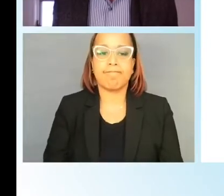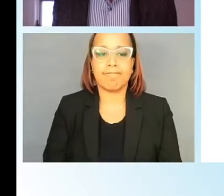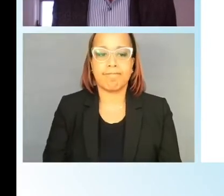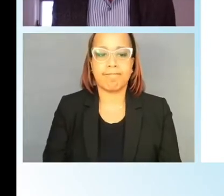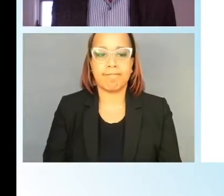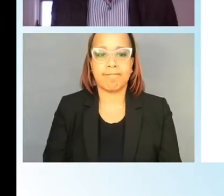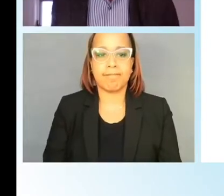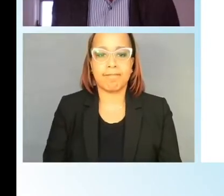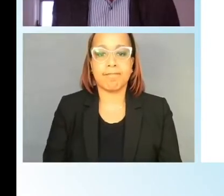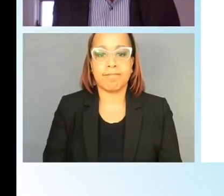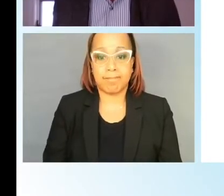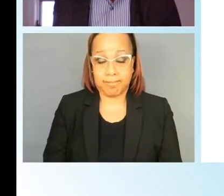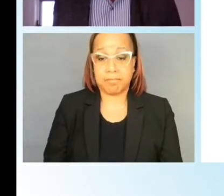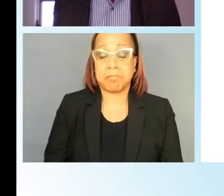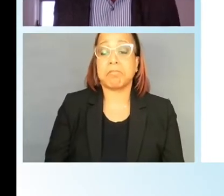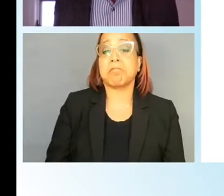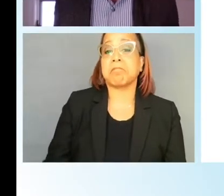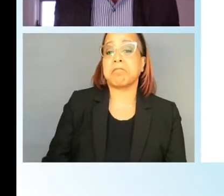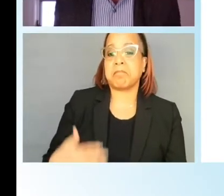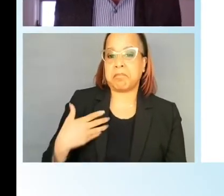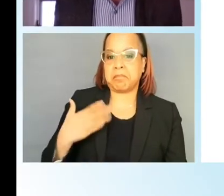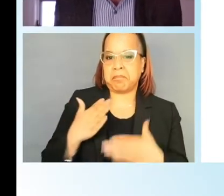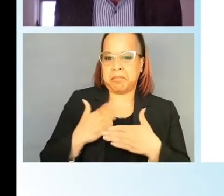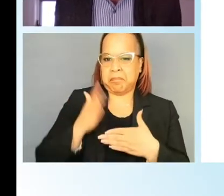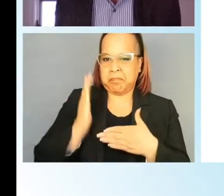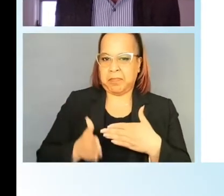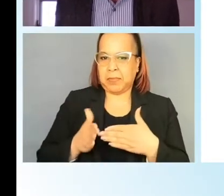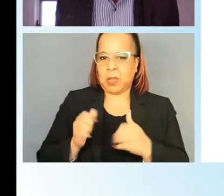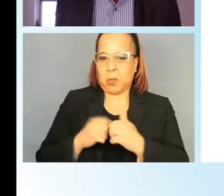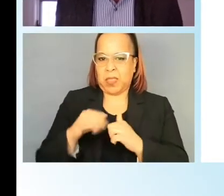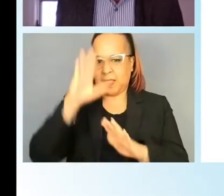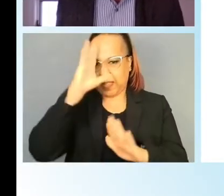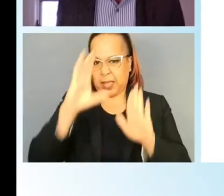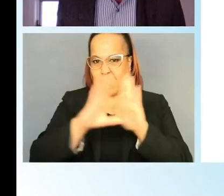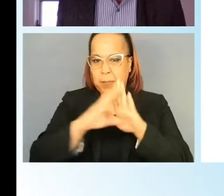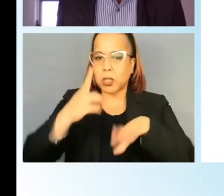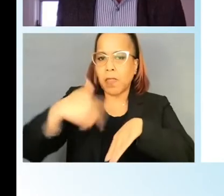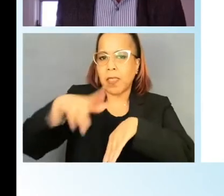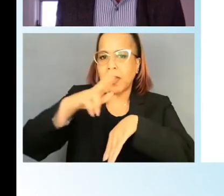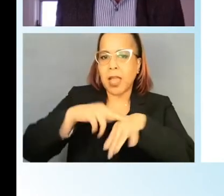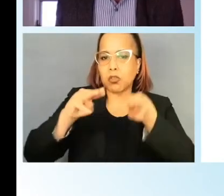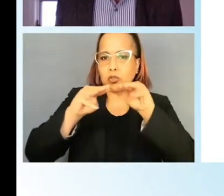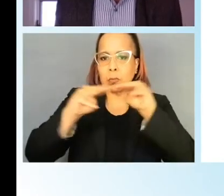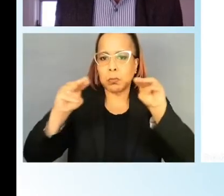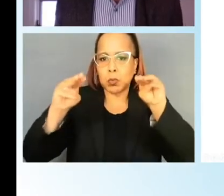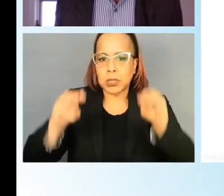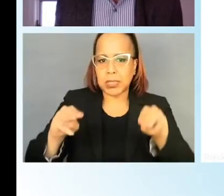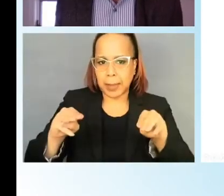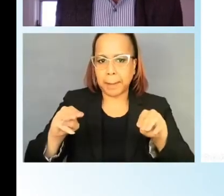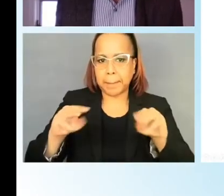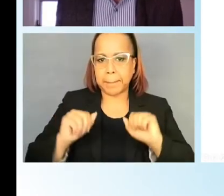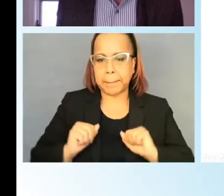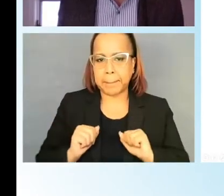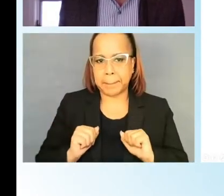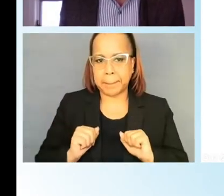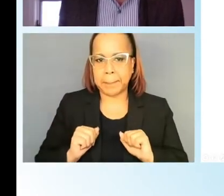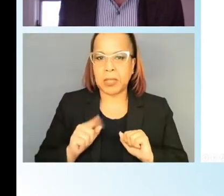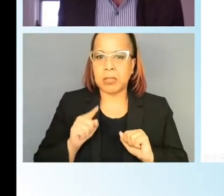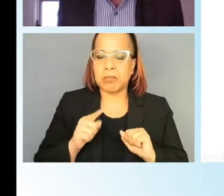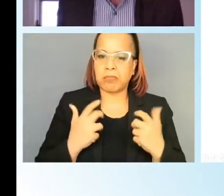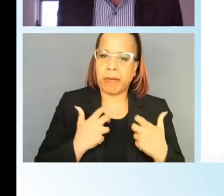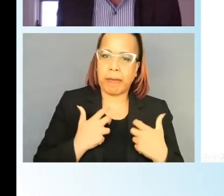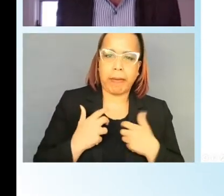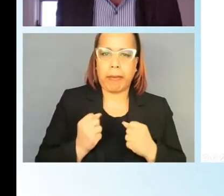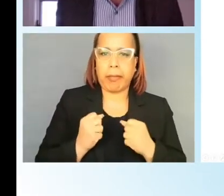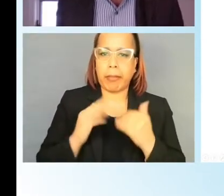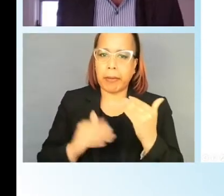I want to finish with this image of the National Museum to healing and justice.